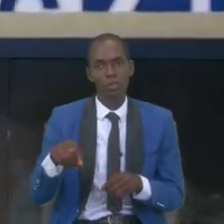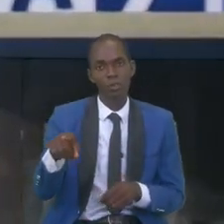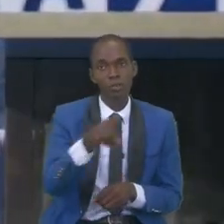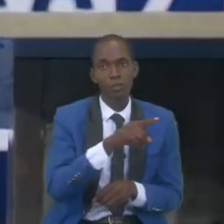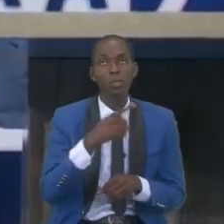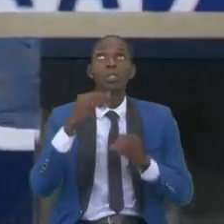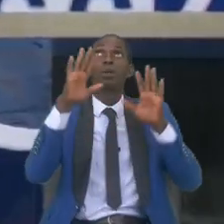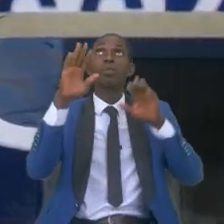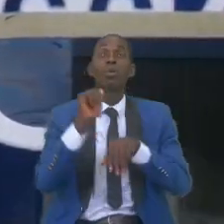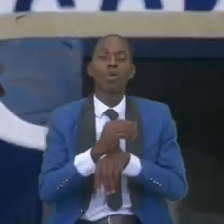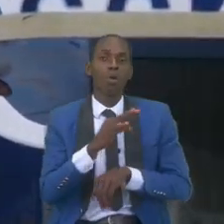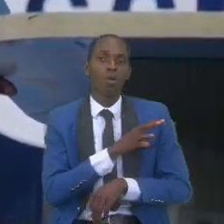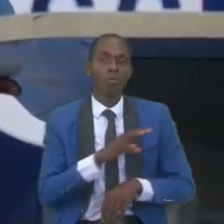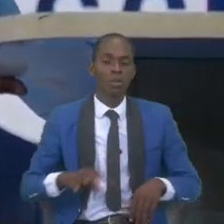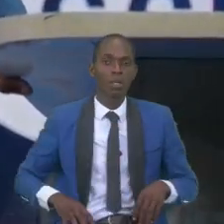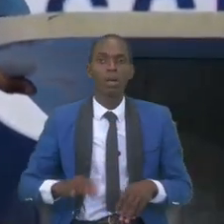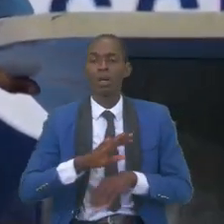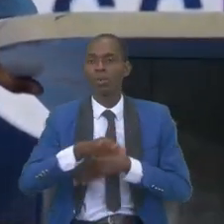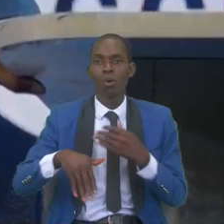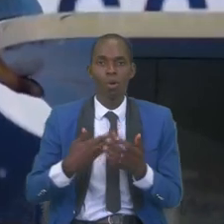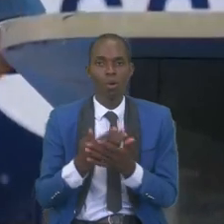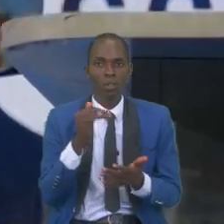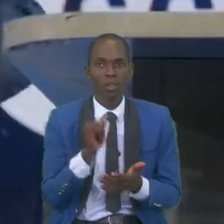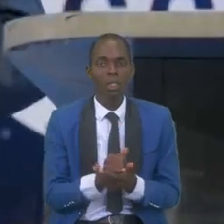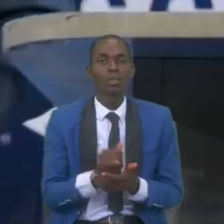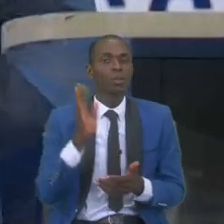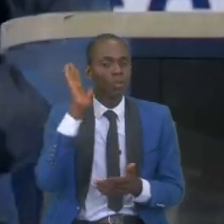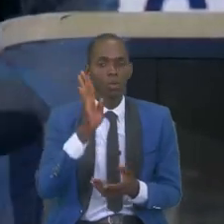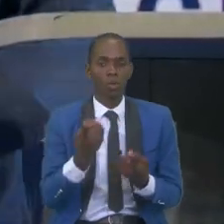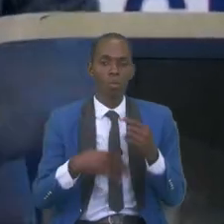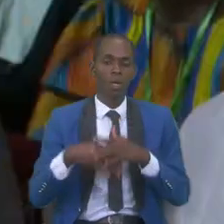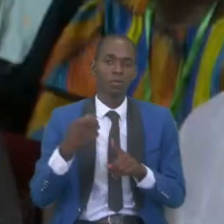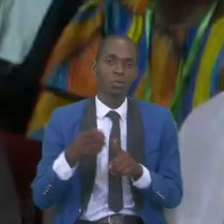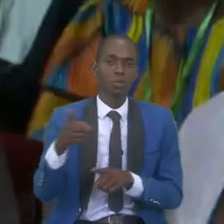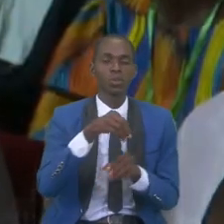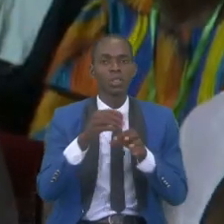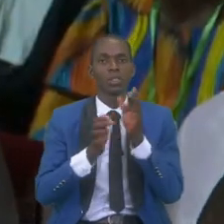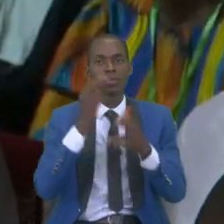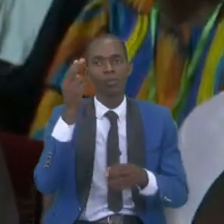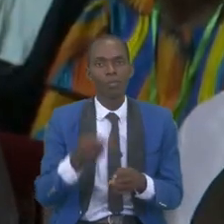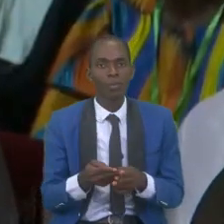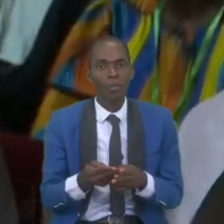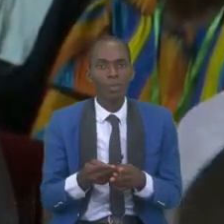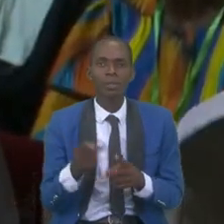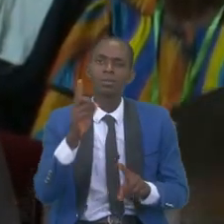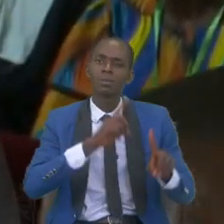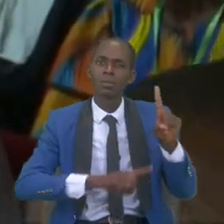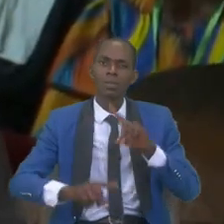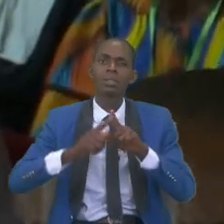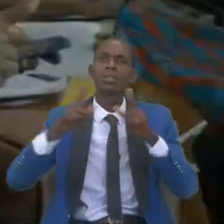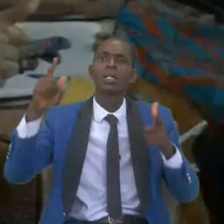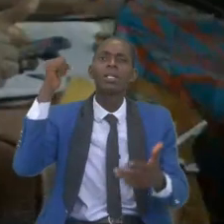of Christ, and it's all that will be going forth from you in Jesus' name. I thought our people will say great